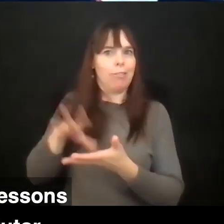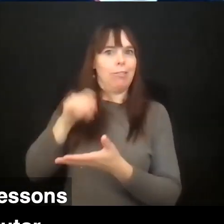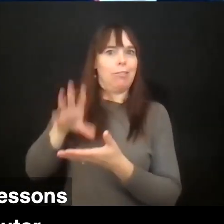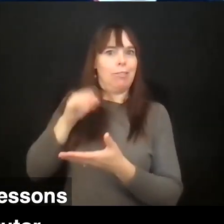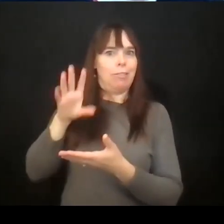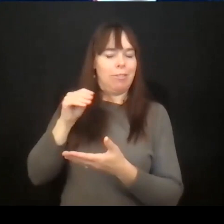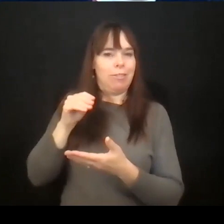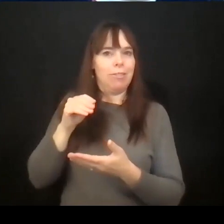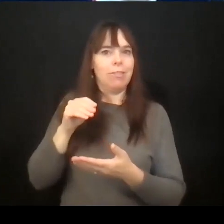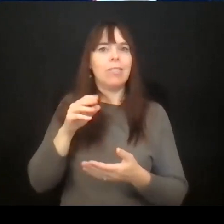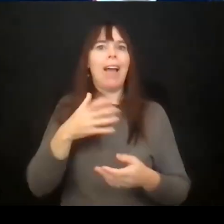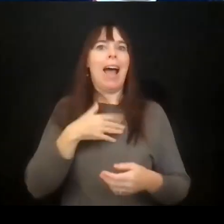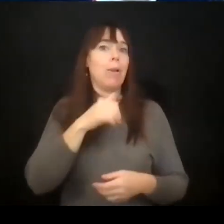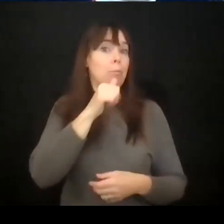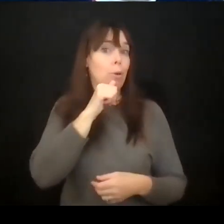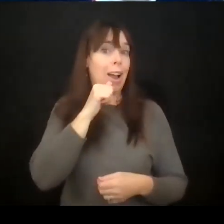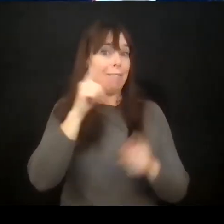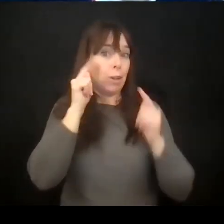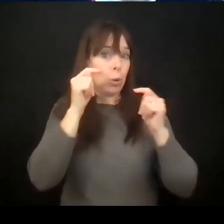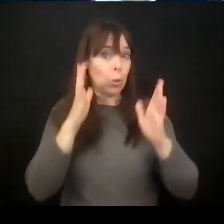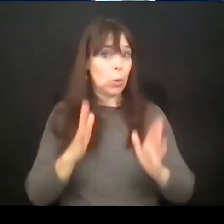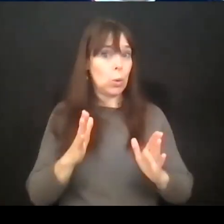she had a private tutor.